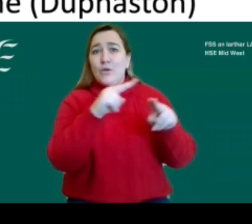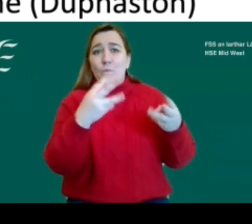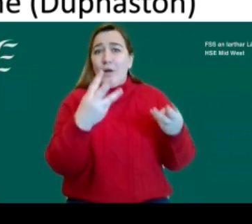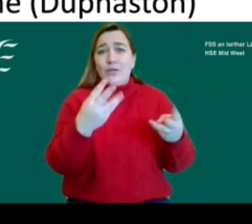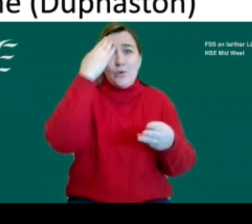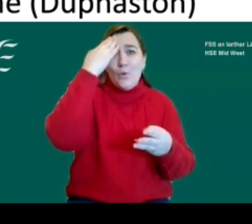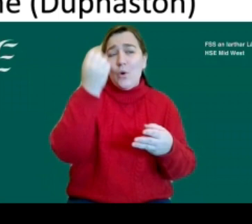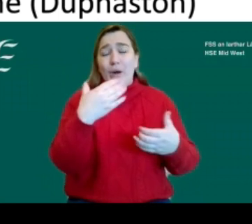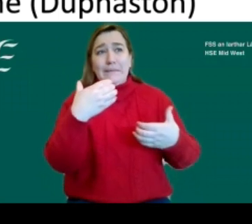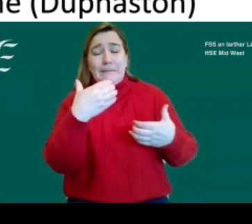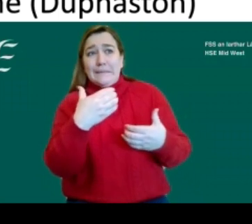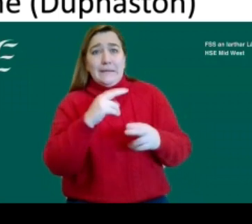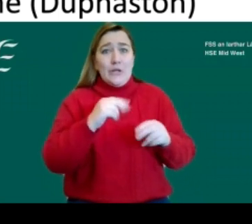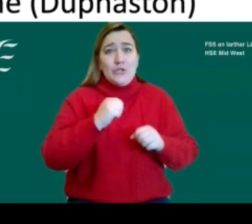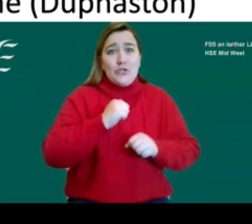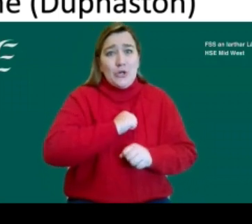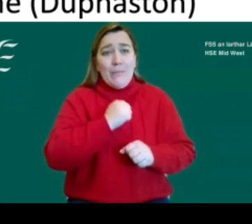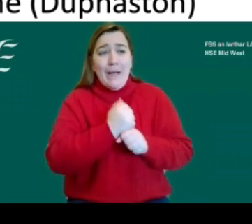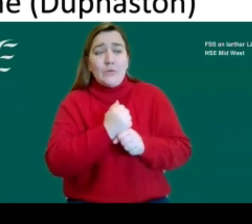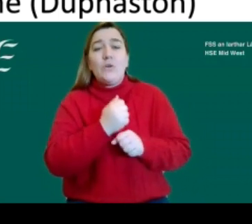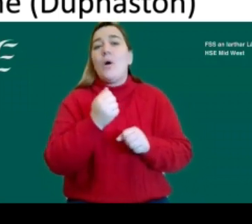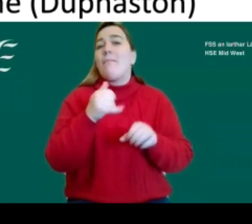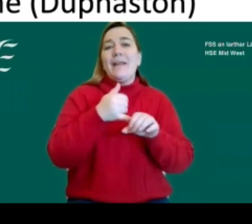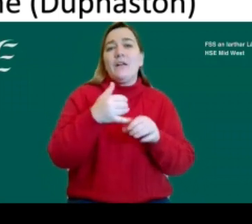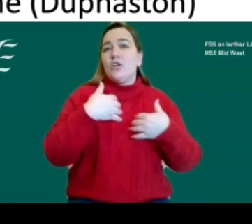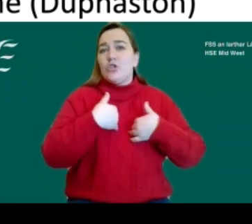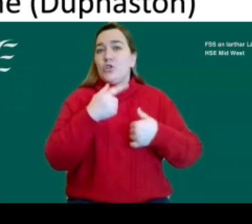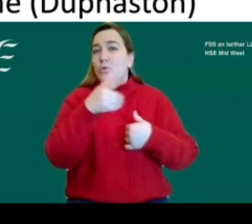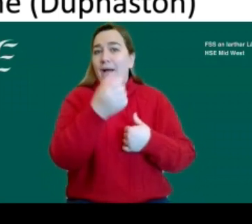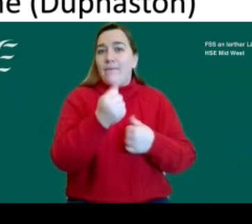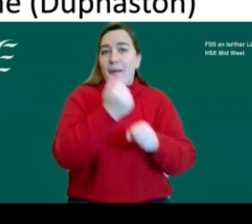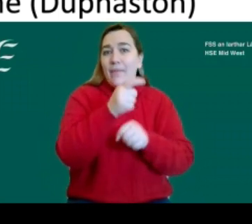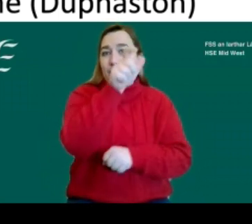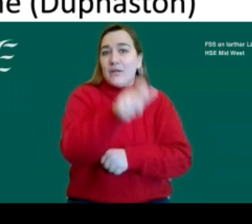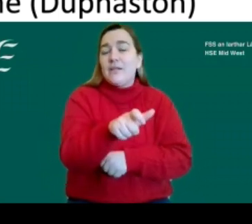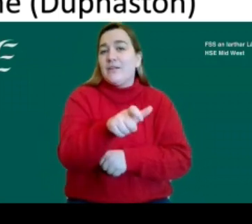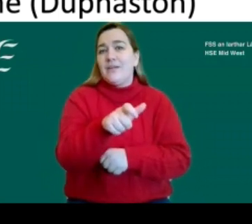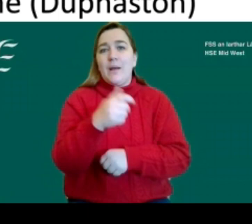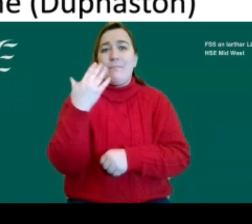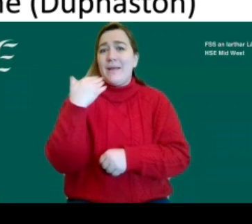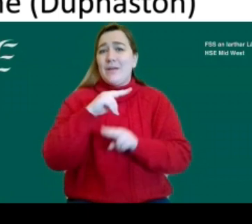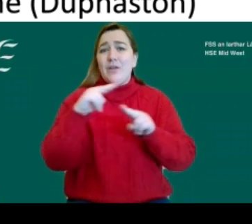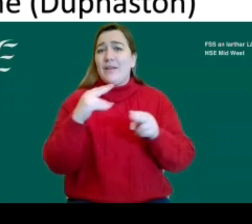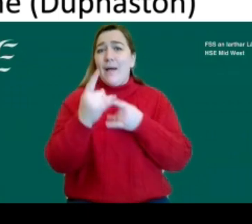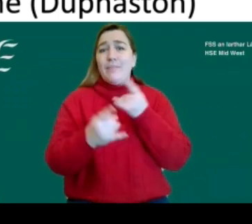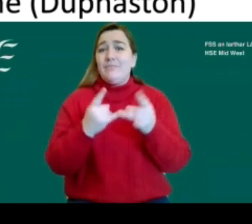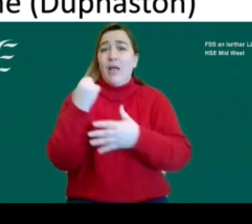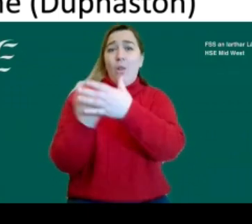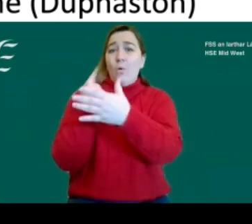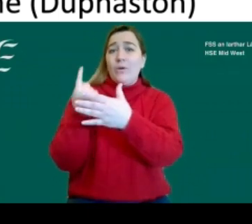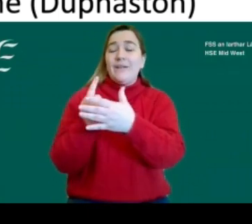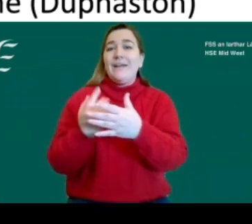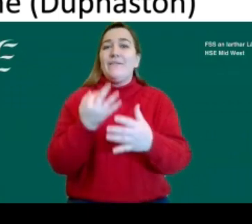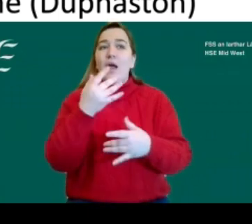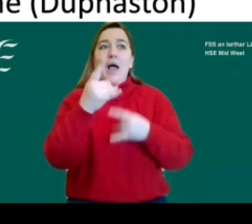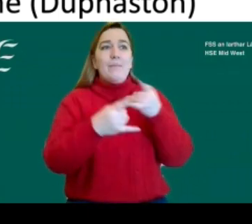don't want to know about, or medical concerns you might have about them. And of course, menopause doesn't happen in a vacuum. So if you're going through a